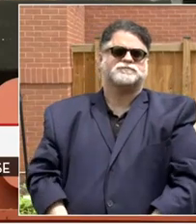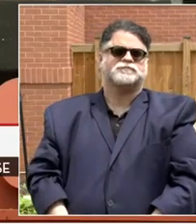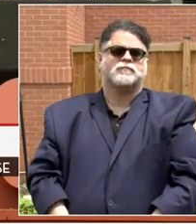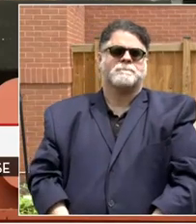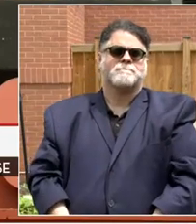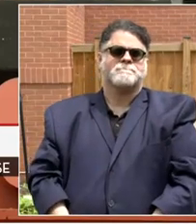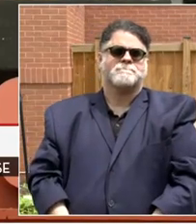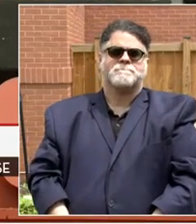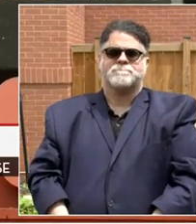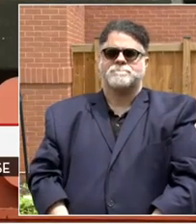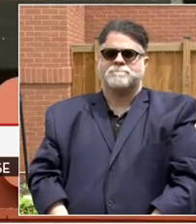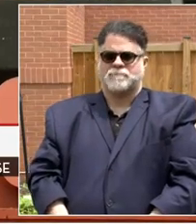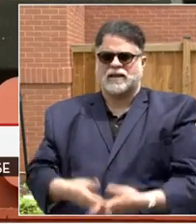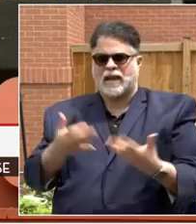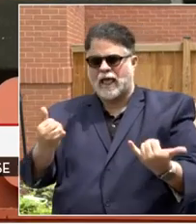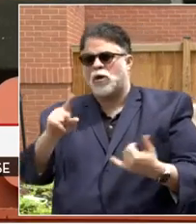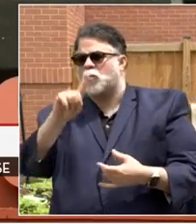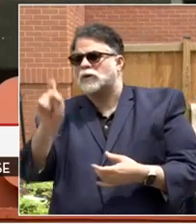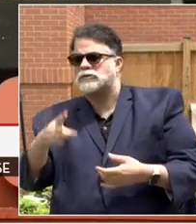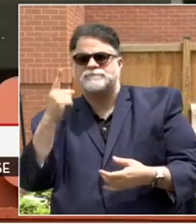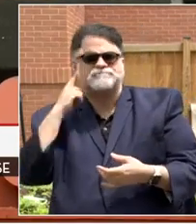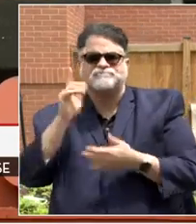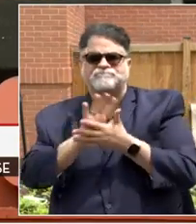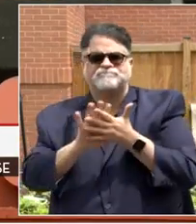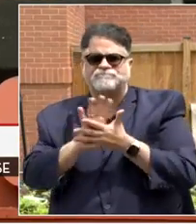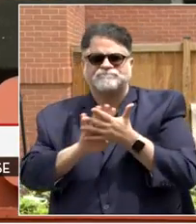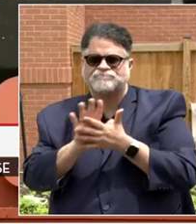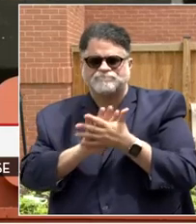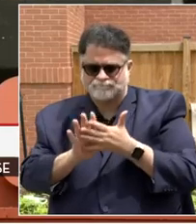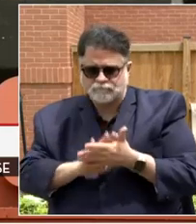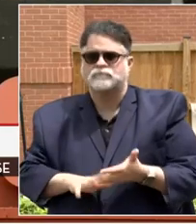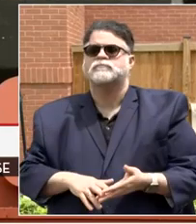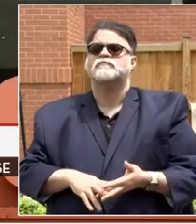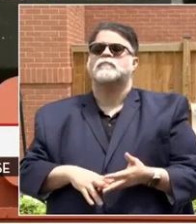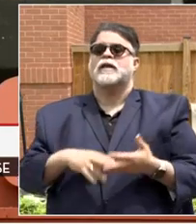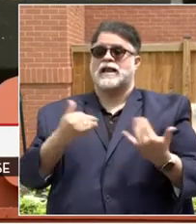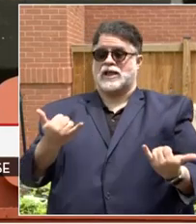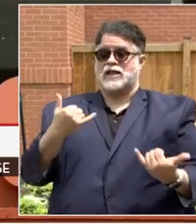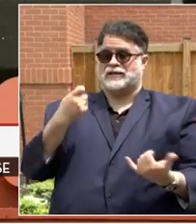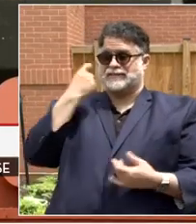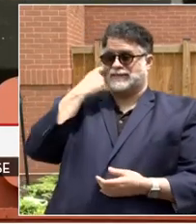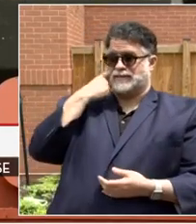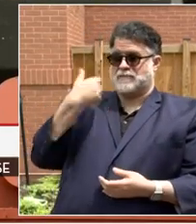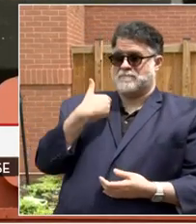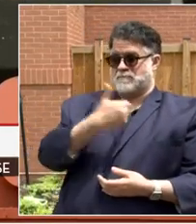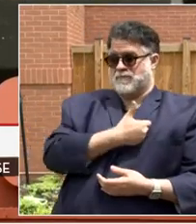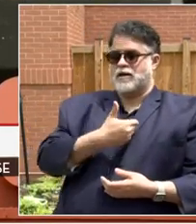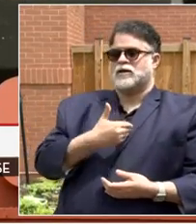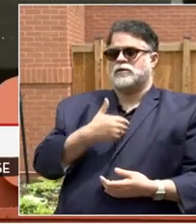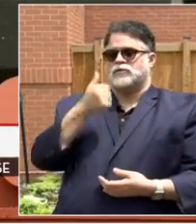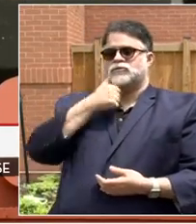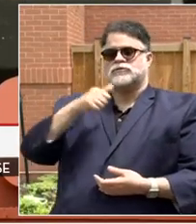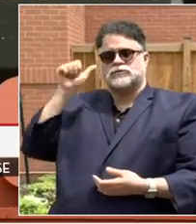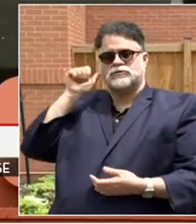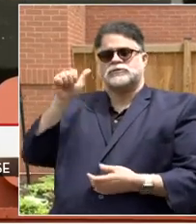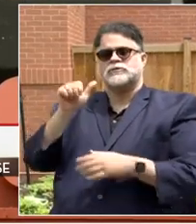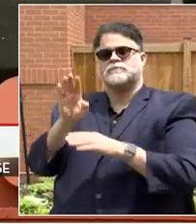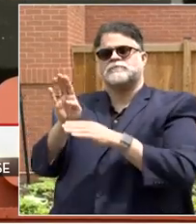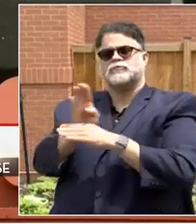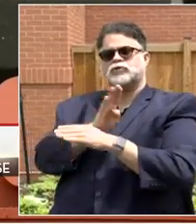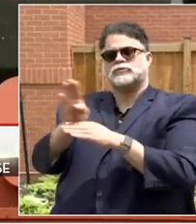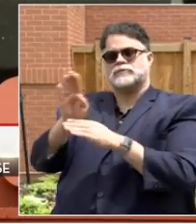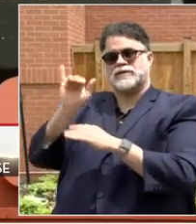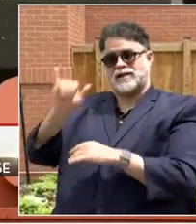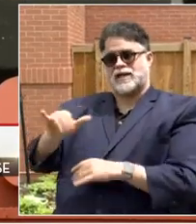actually we're reaching out to the members that are approved just yesterday. So I've been busy. Keep in mind that the council just approved the